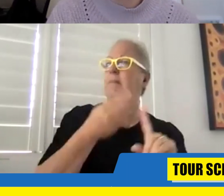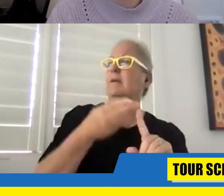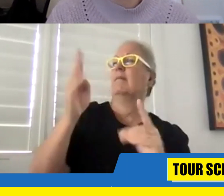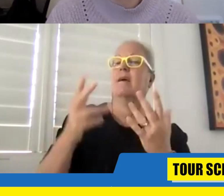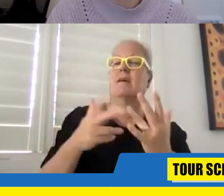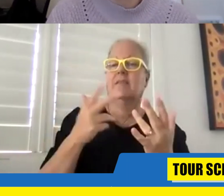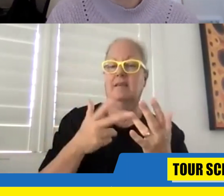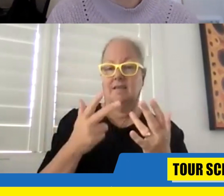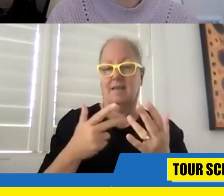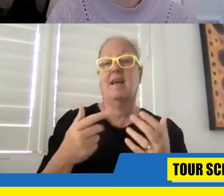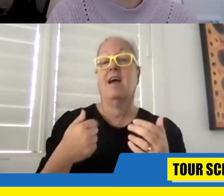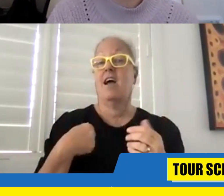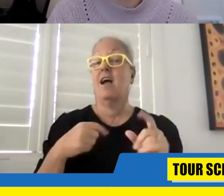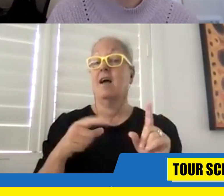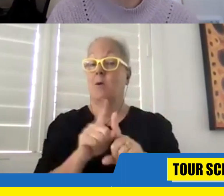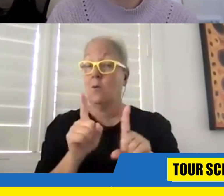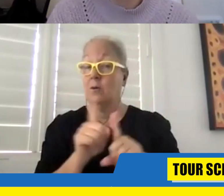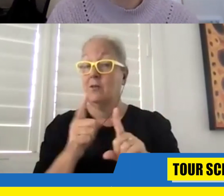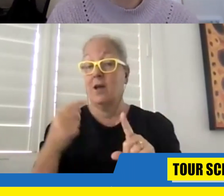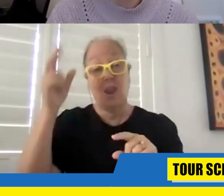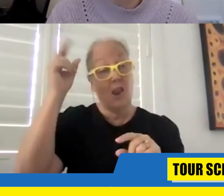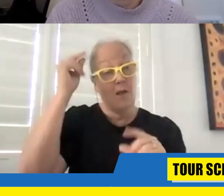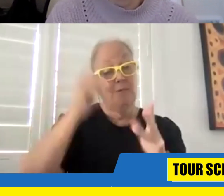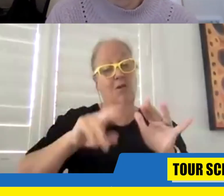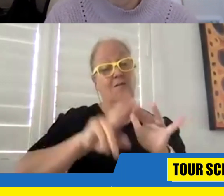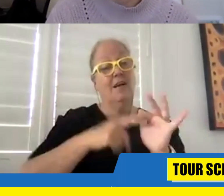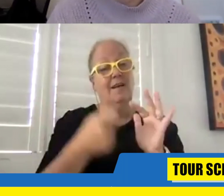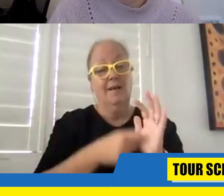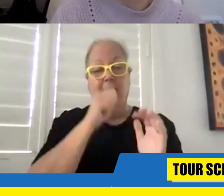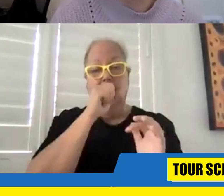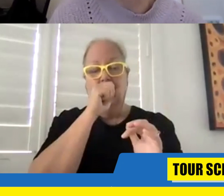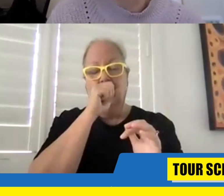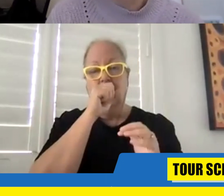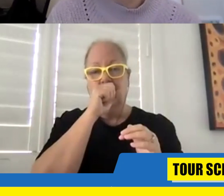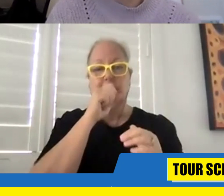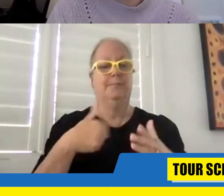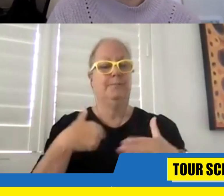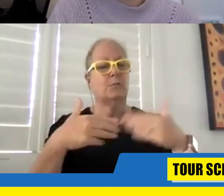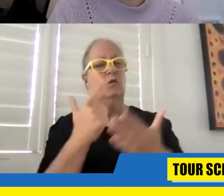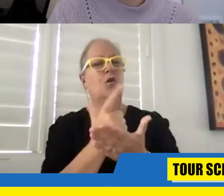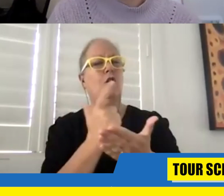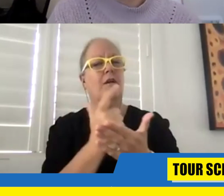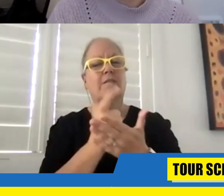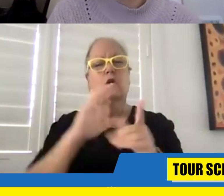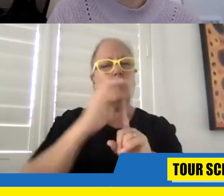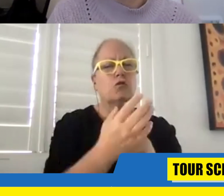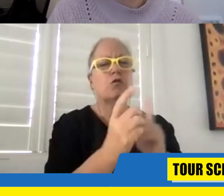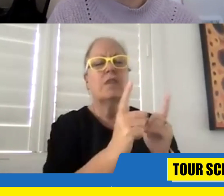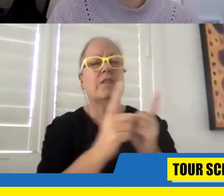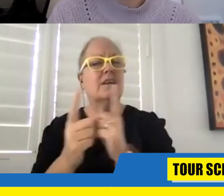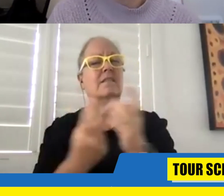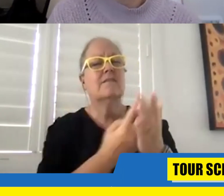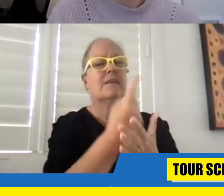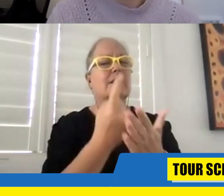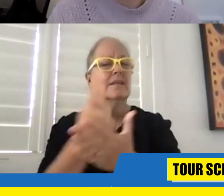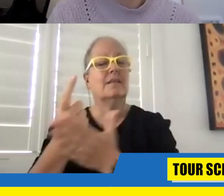a library officer, and we also program an enormous amount of cultural stuff through the library, probably more than anything